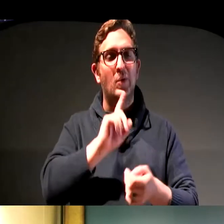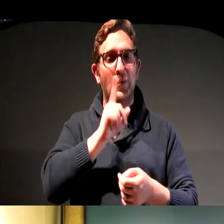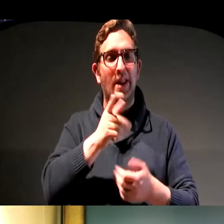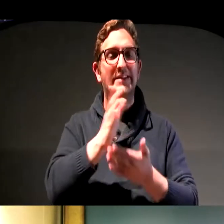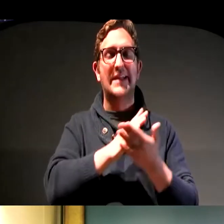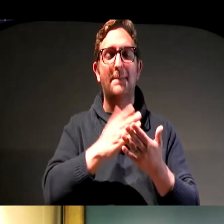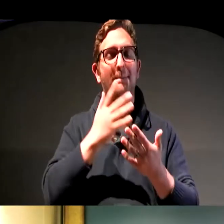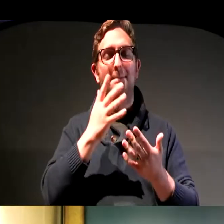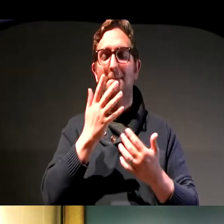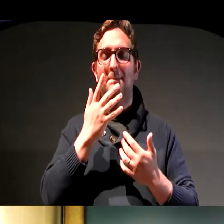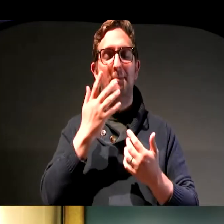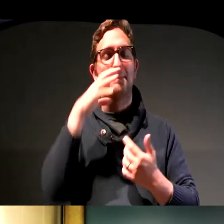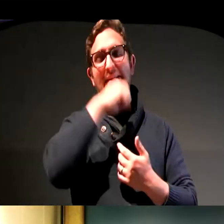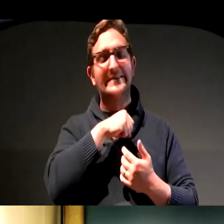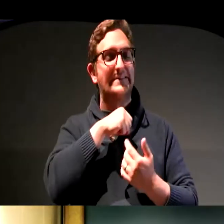misconnections there.